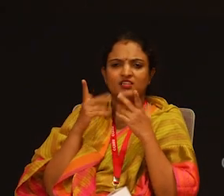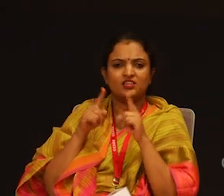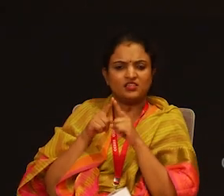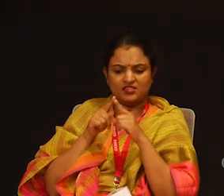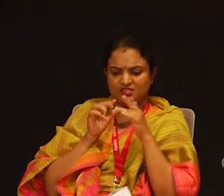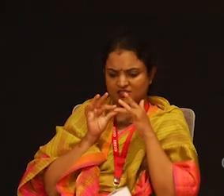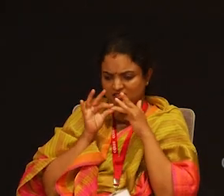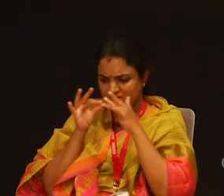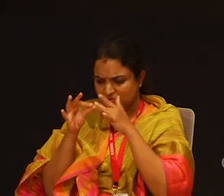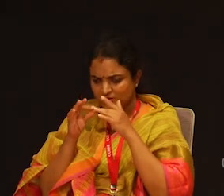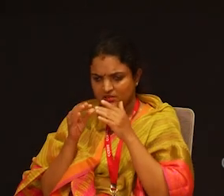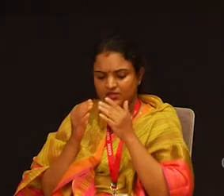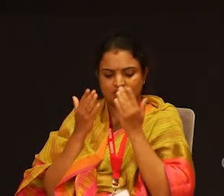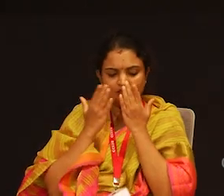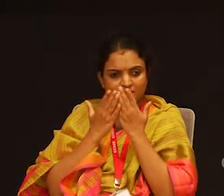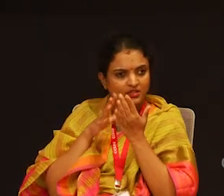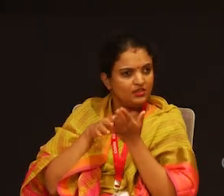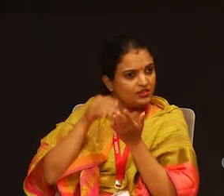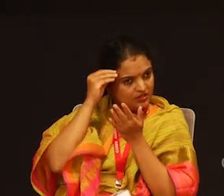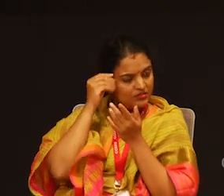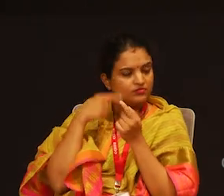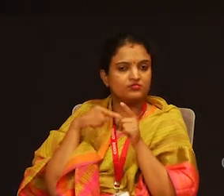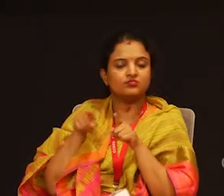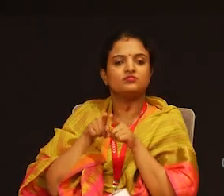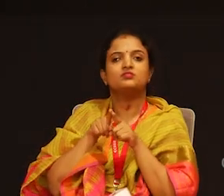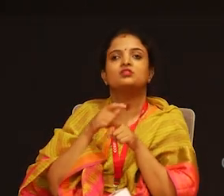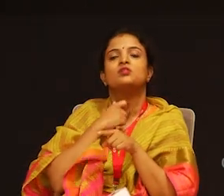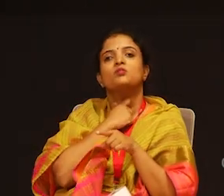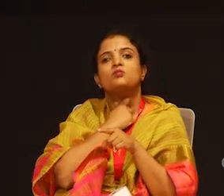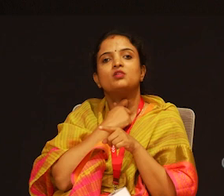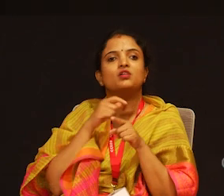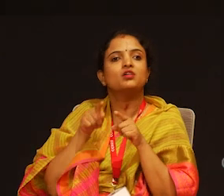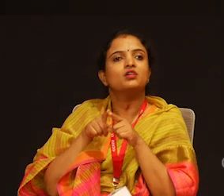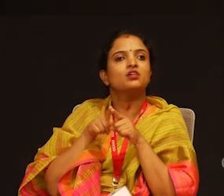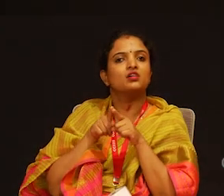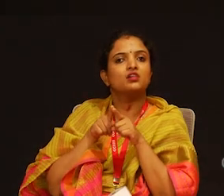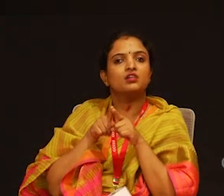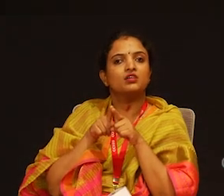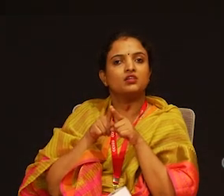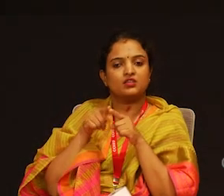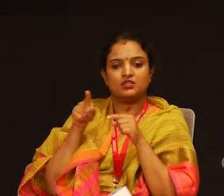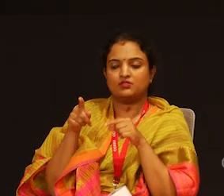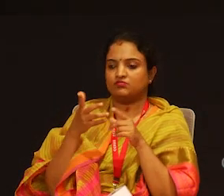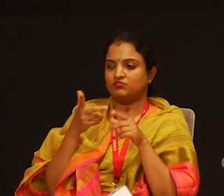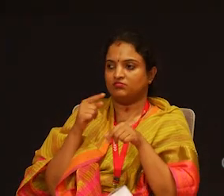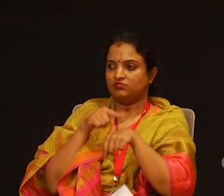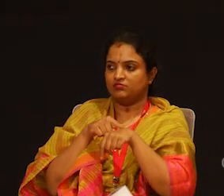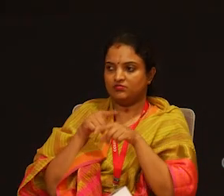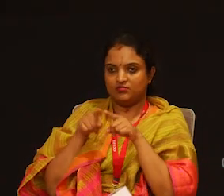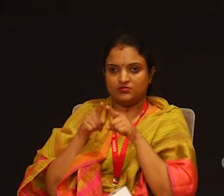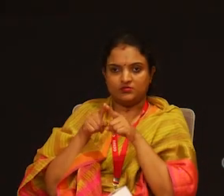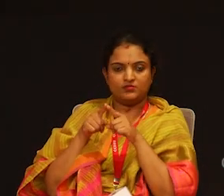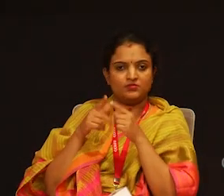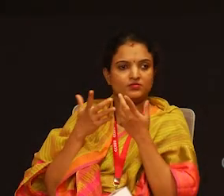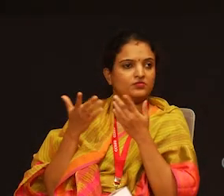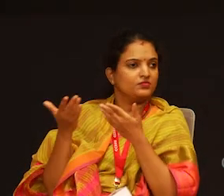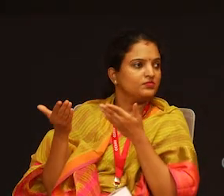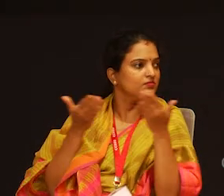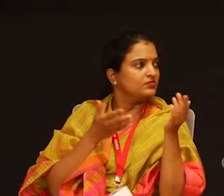special needs learning. We have a promise that she'll be here in person to present next